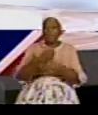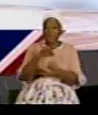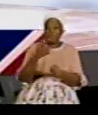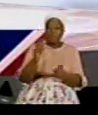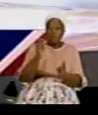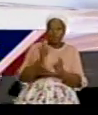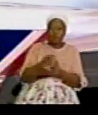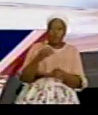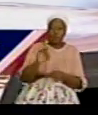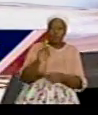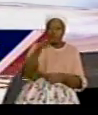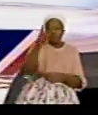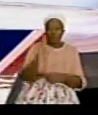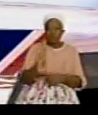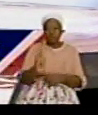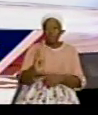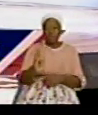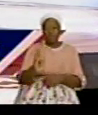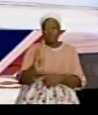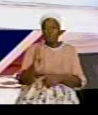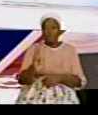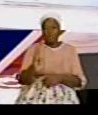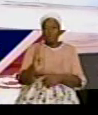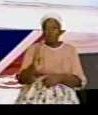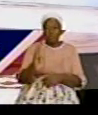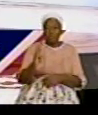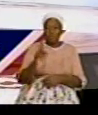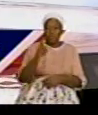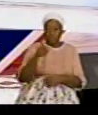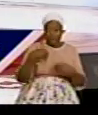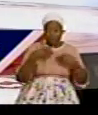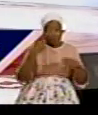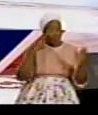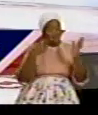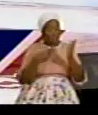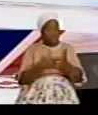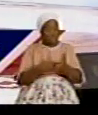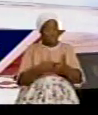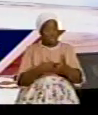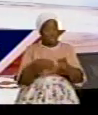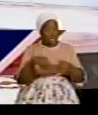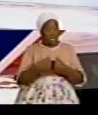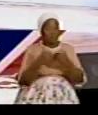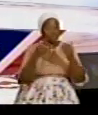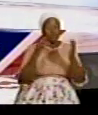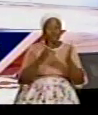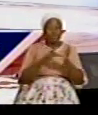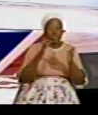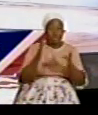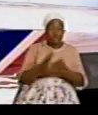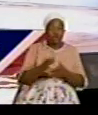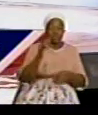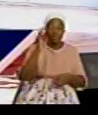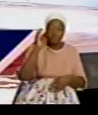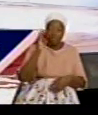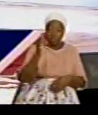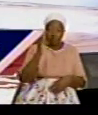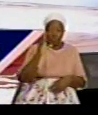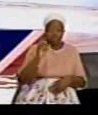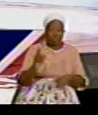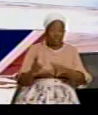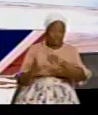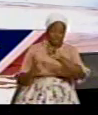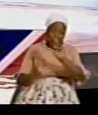the word of God. Have you noticed how Jesus preached